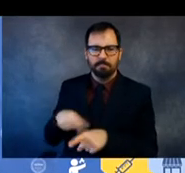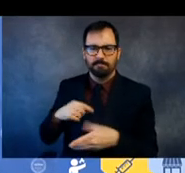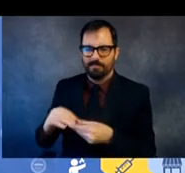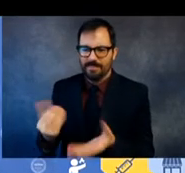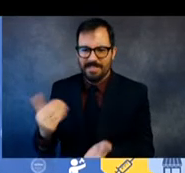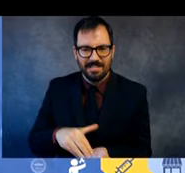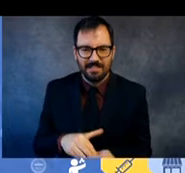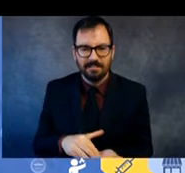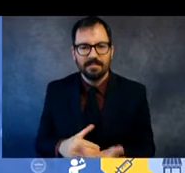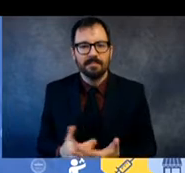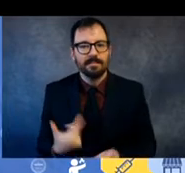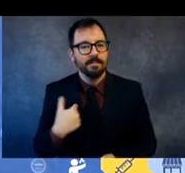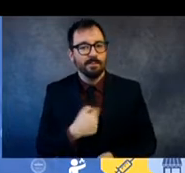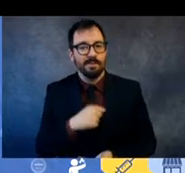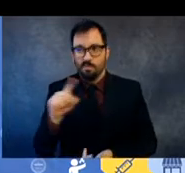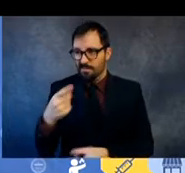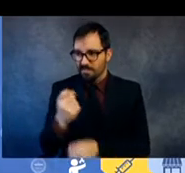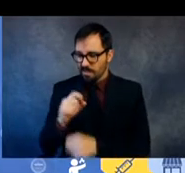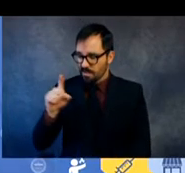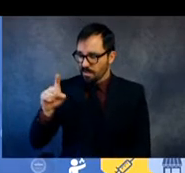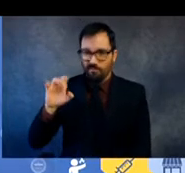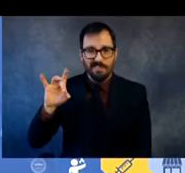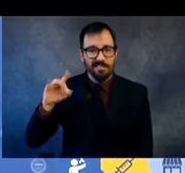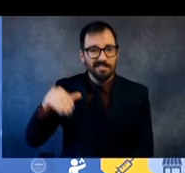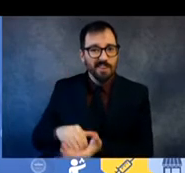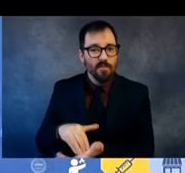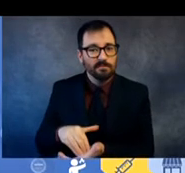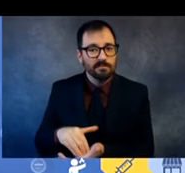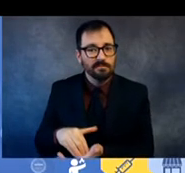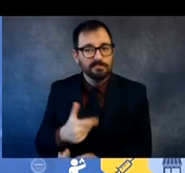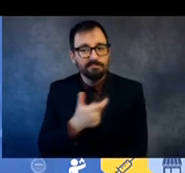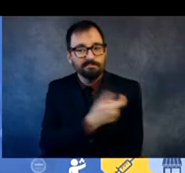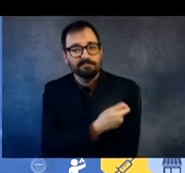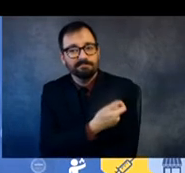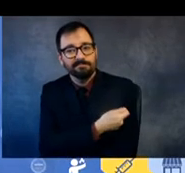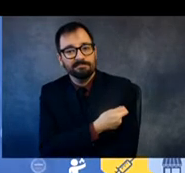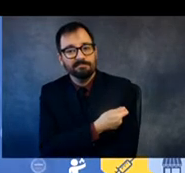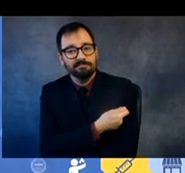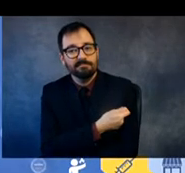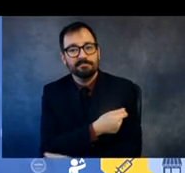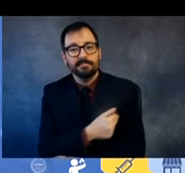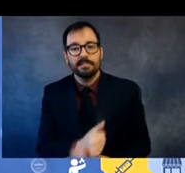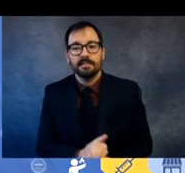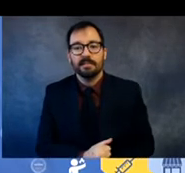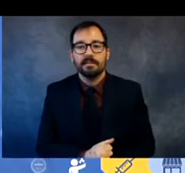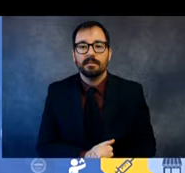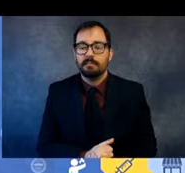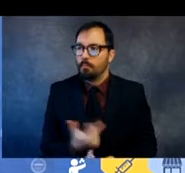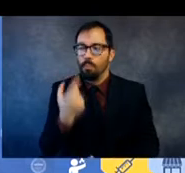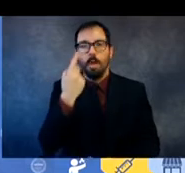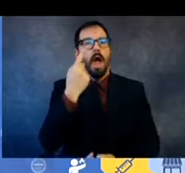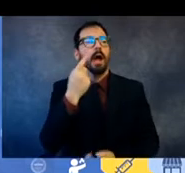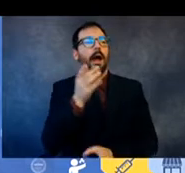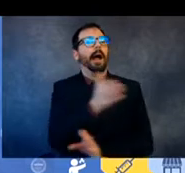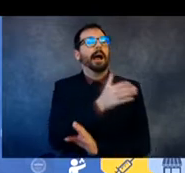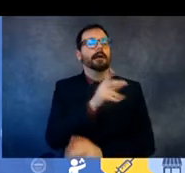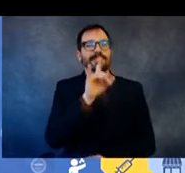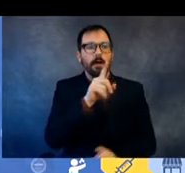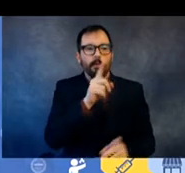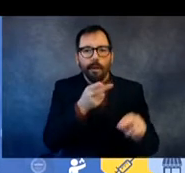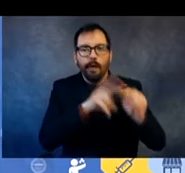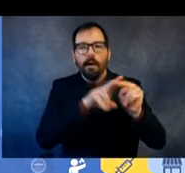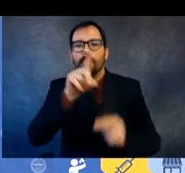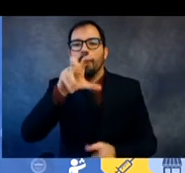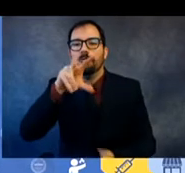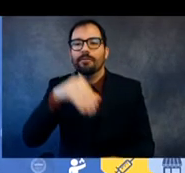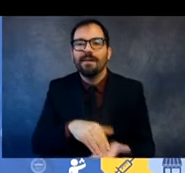that, as I said before, we were only getting 108,000 doses for the governor, or 130,000 doses at one point per